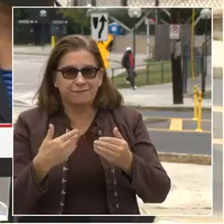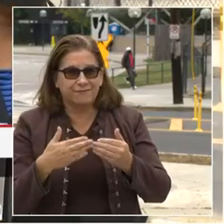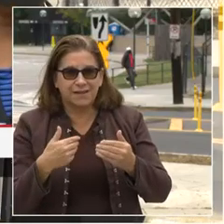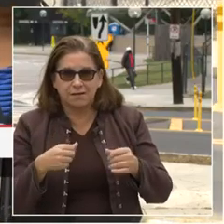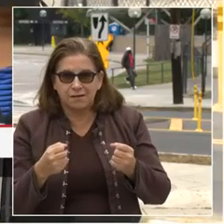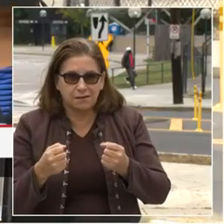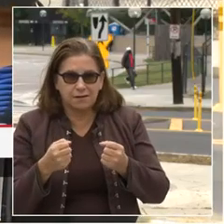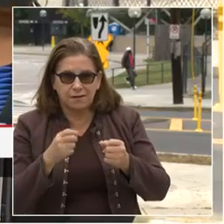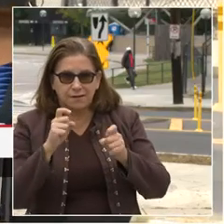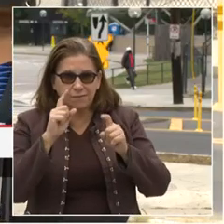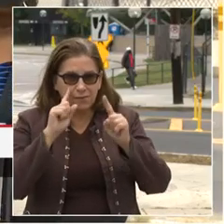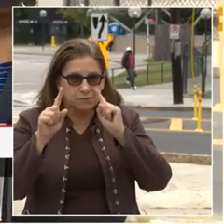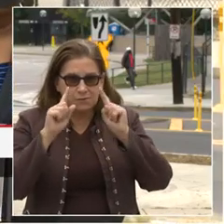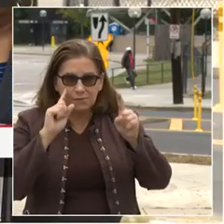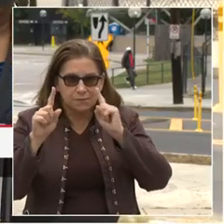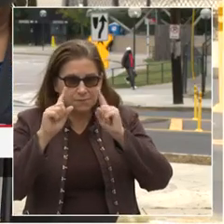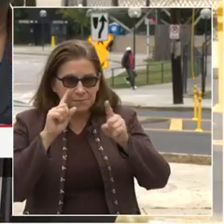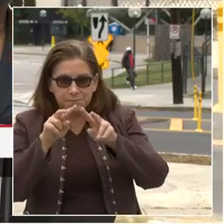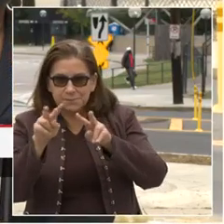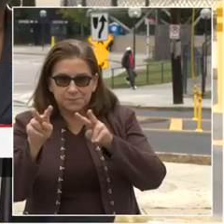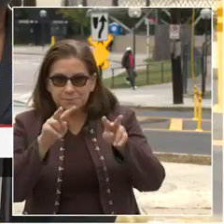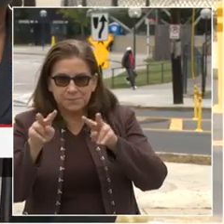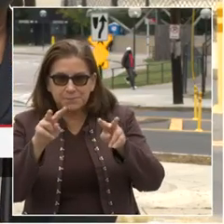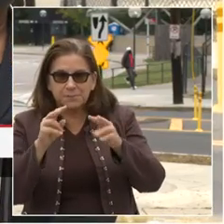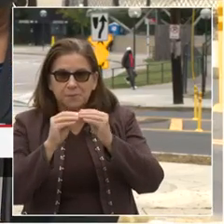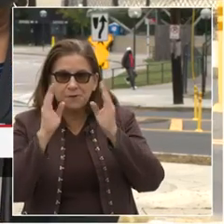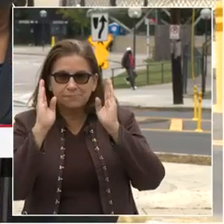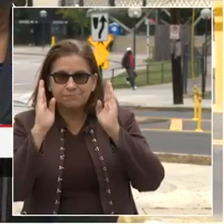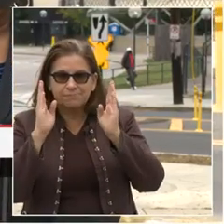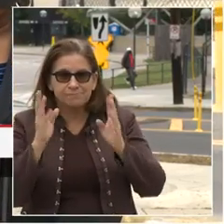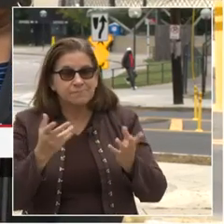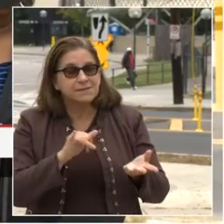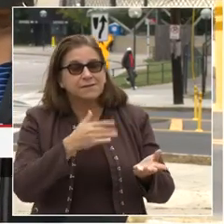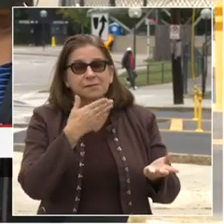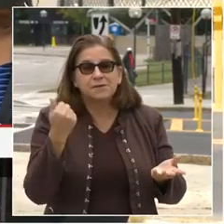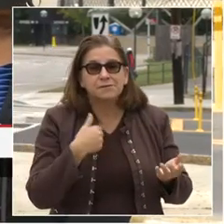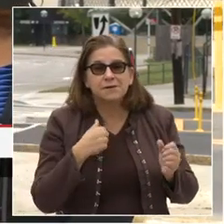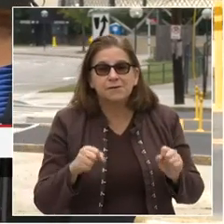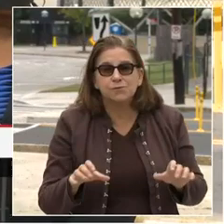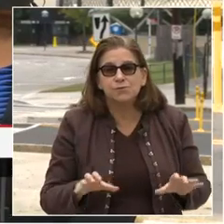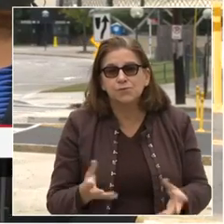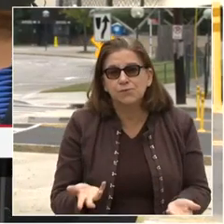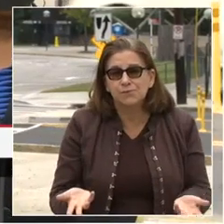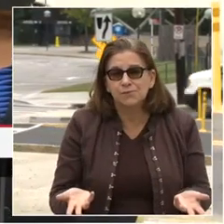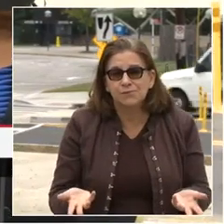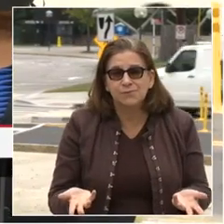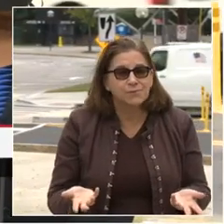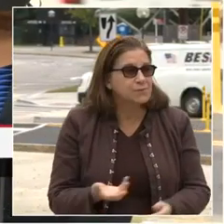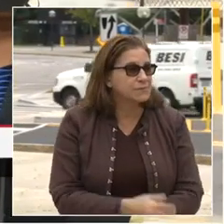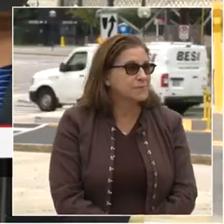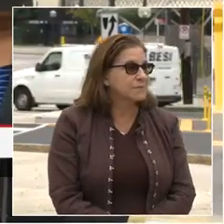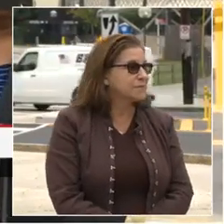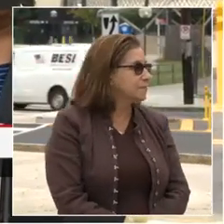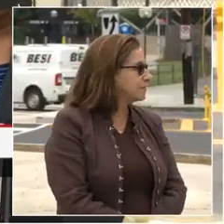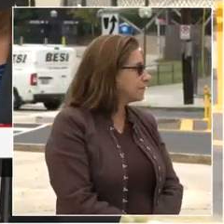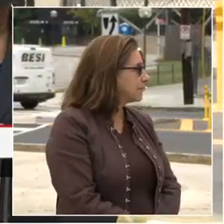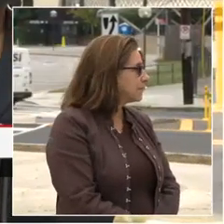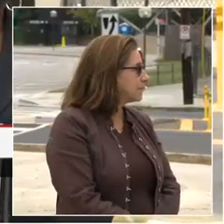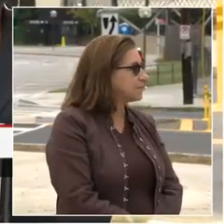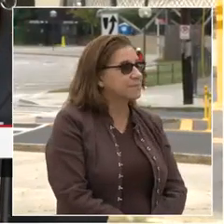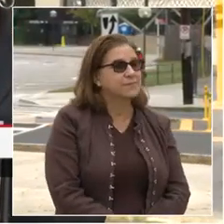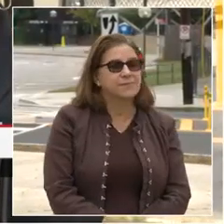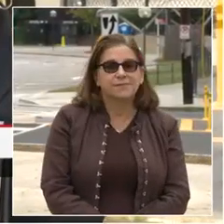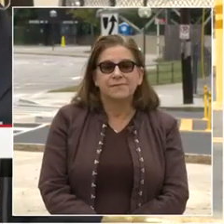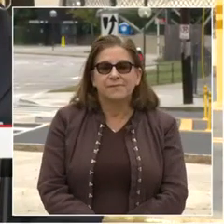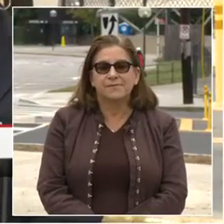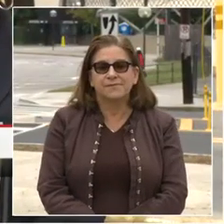be the most safest intervention that we can put in to make sure that we're keeping these roadways safe, and also to to